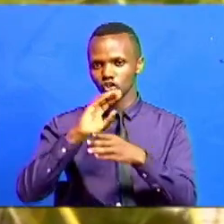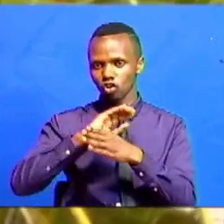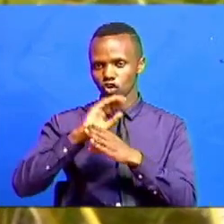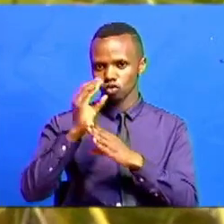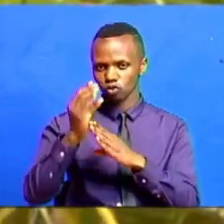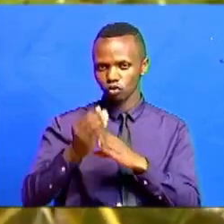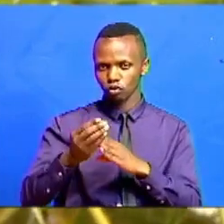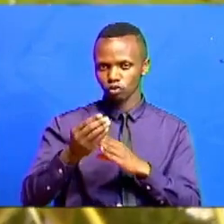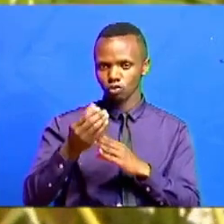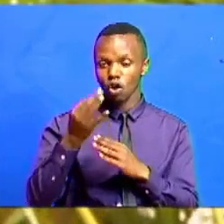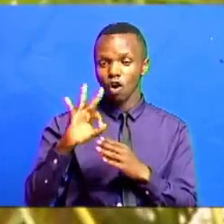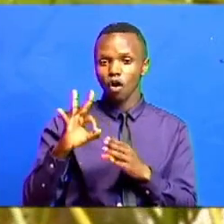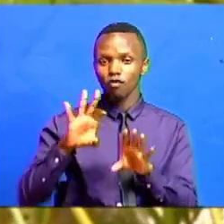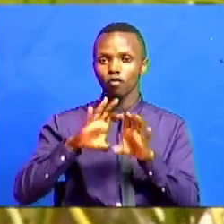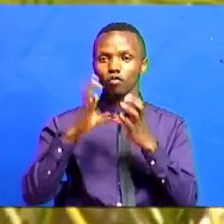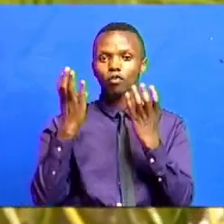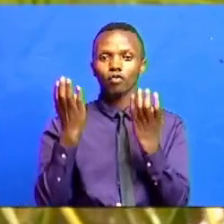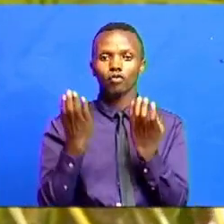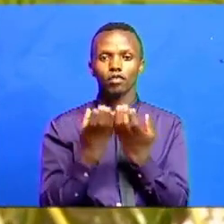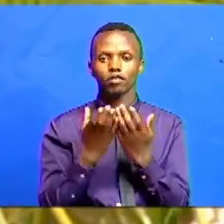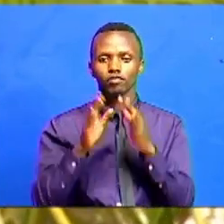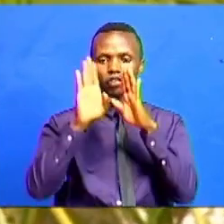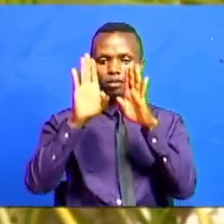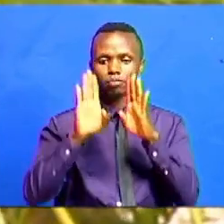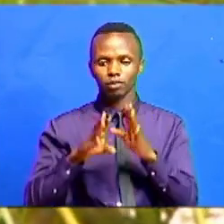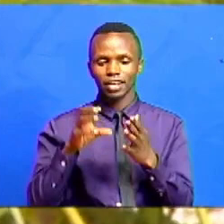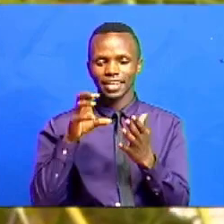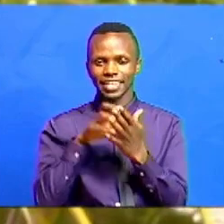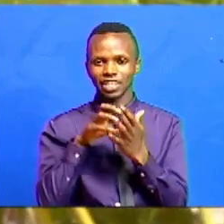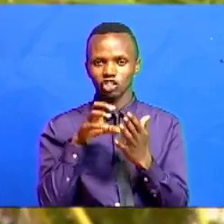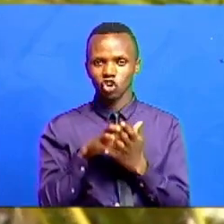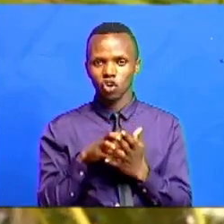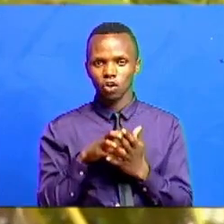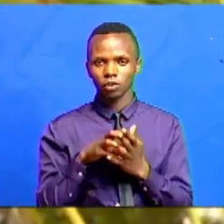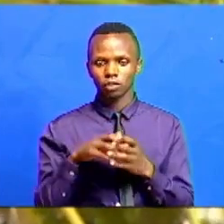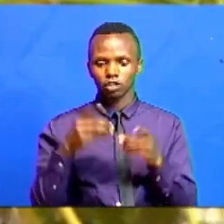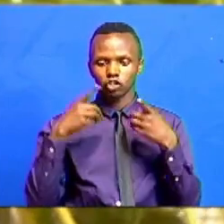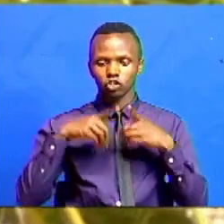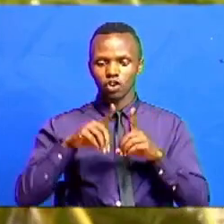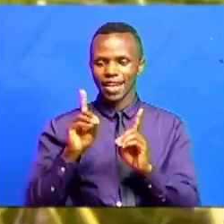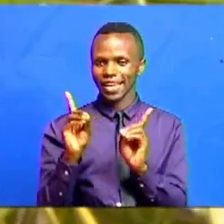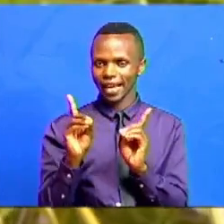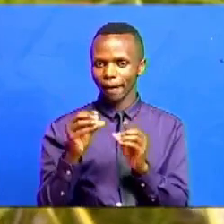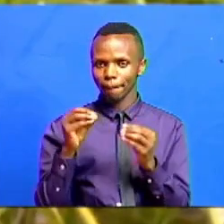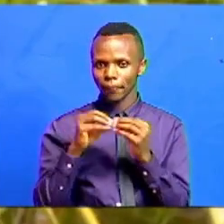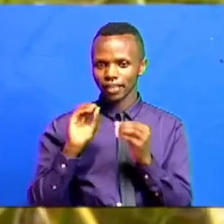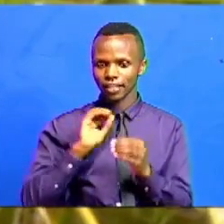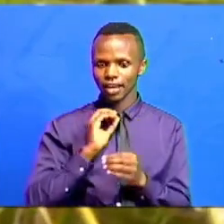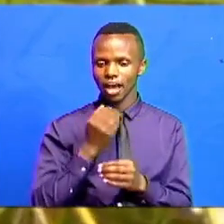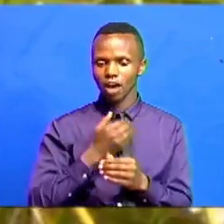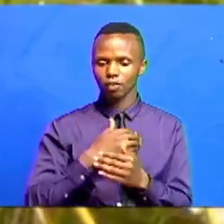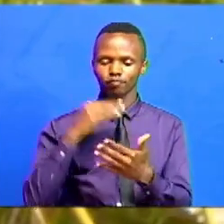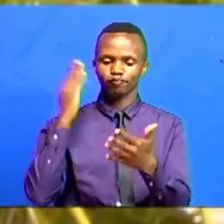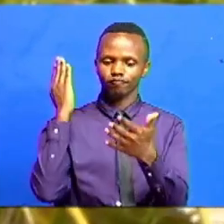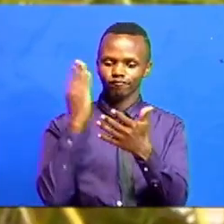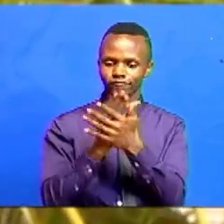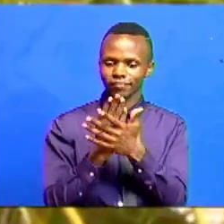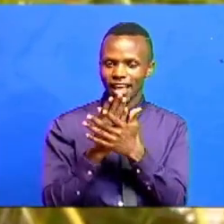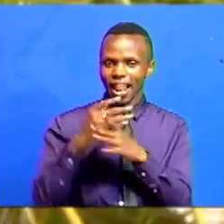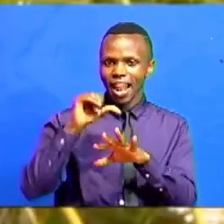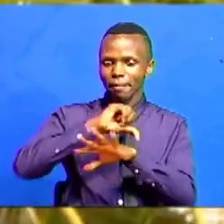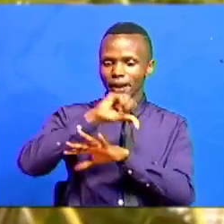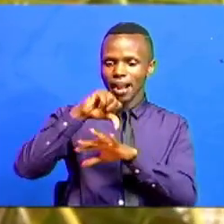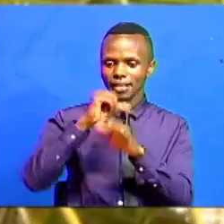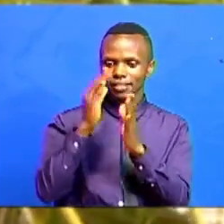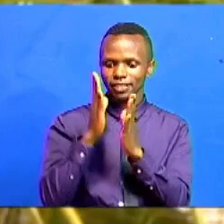broad range of very important issues. During our meeting, I affirmed to His Excellency